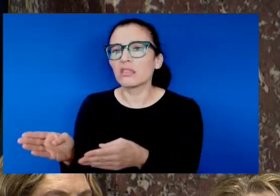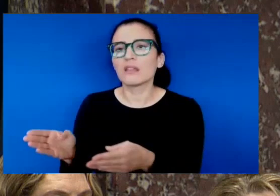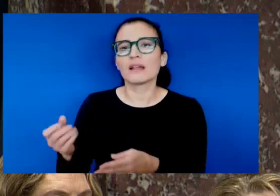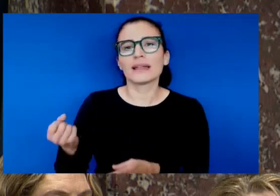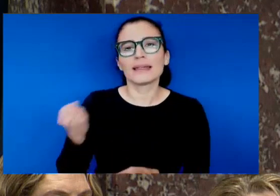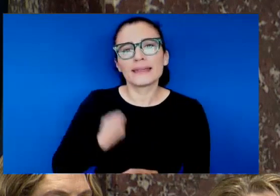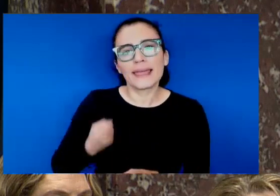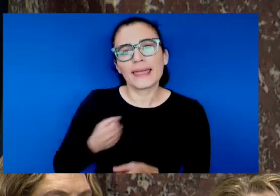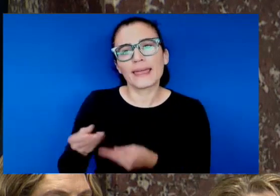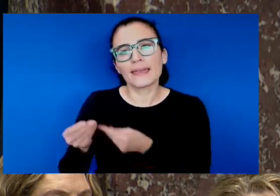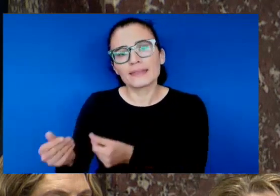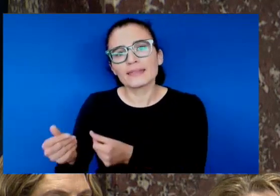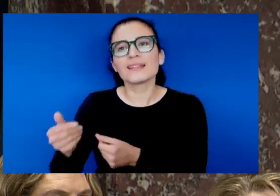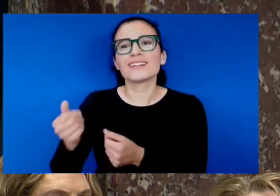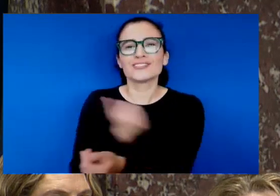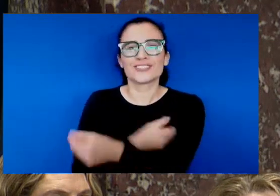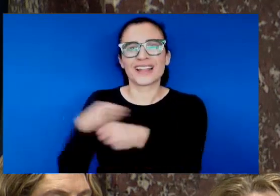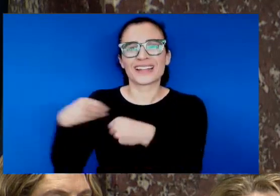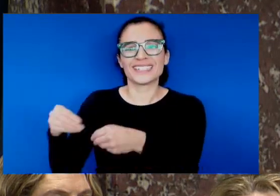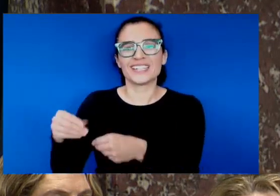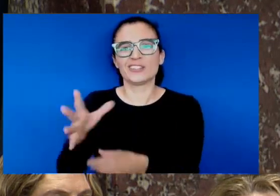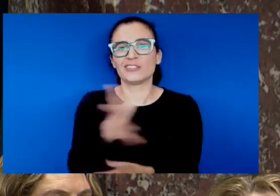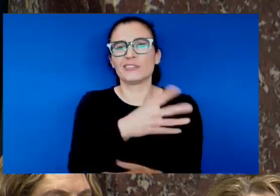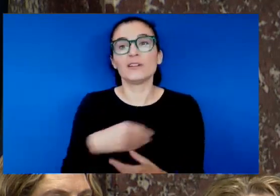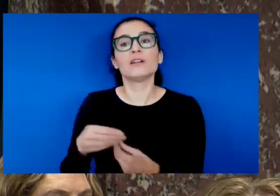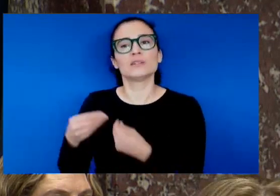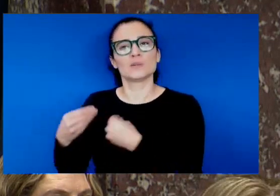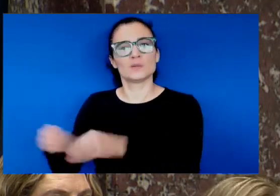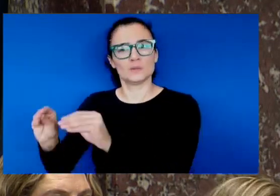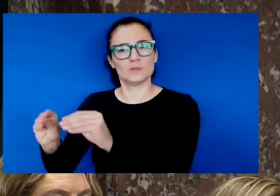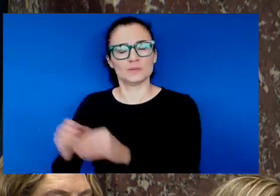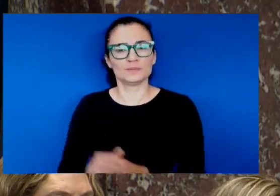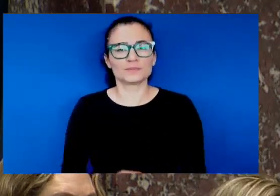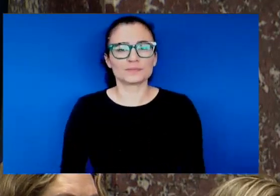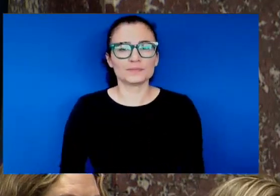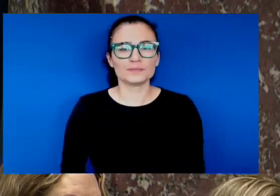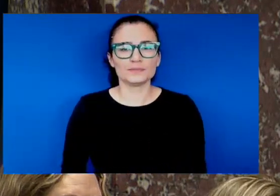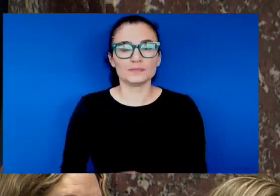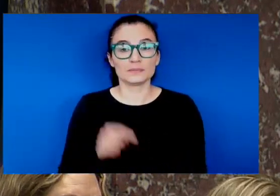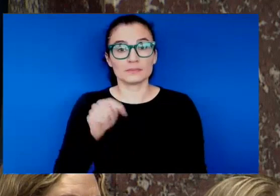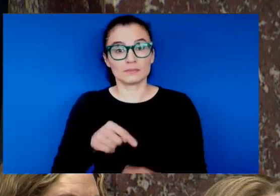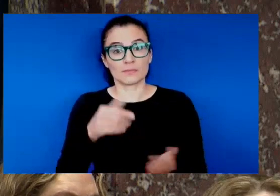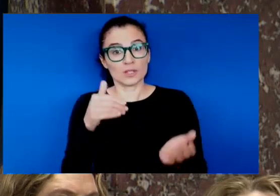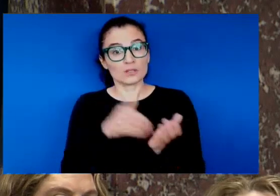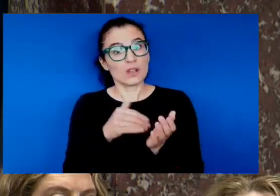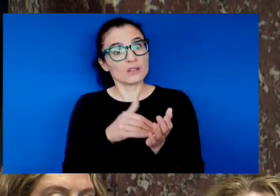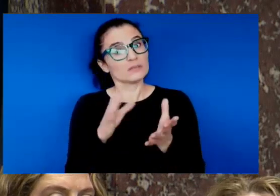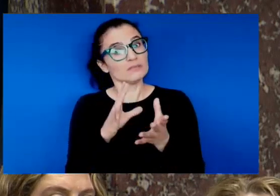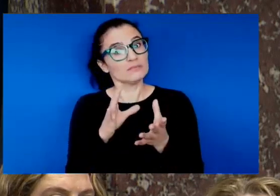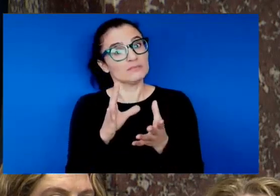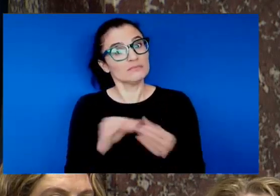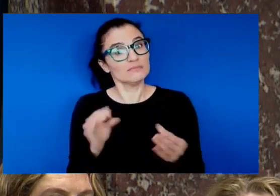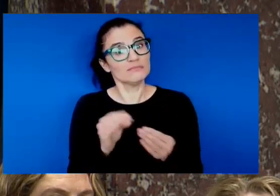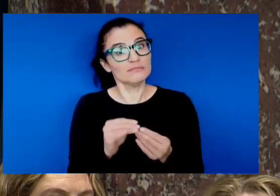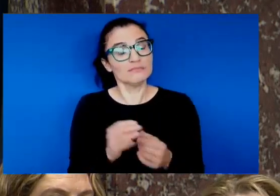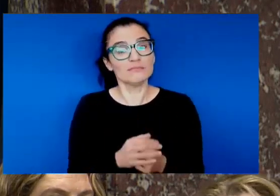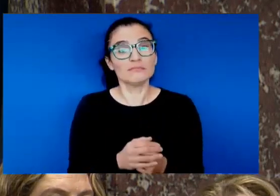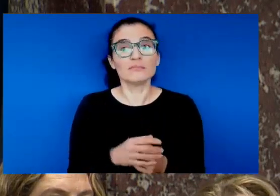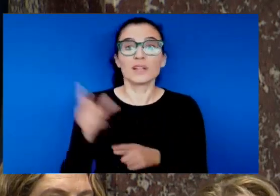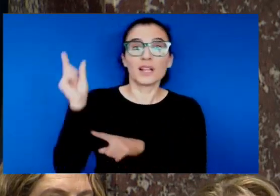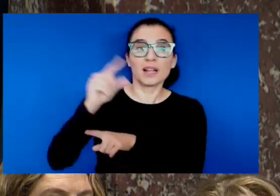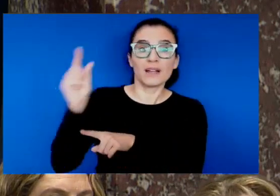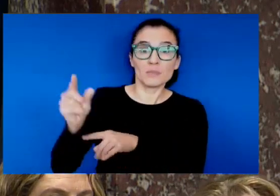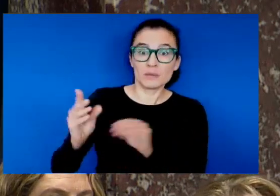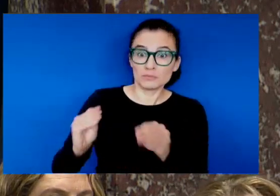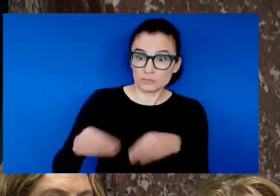Speaker, we're hearing from doctors that safe supply is making its way into our schools. To the Minister of Health, how many students in British Columbia are addicted to the safe